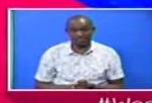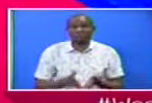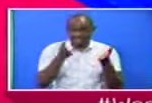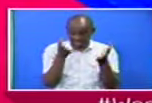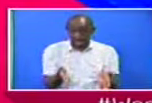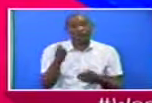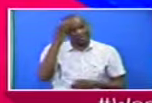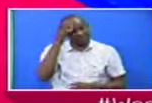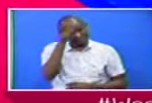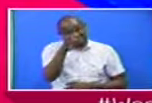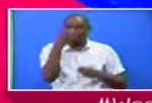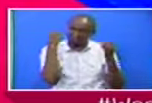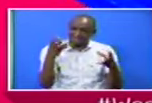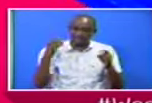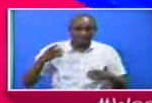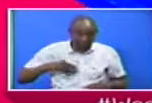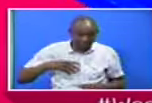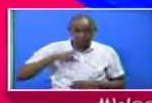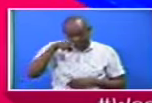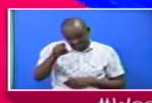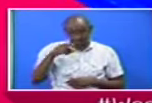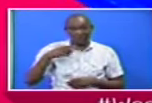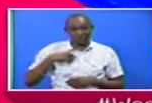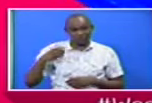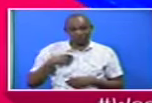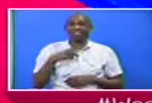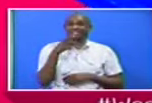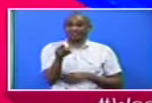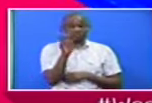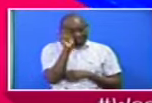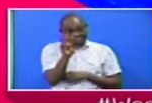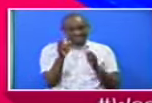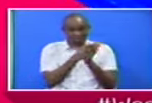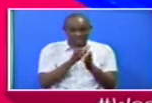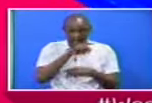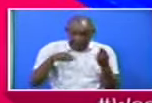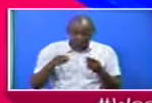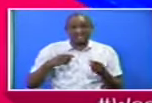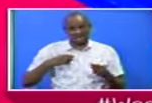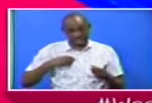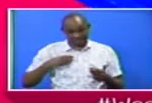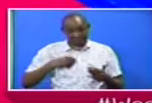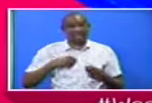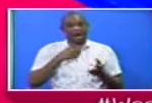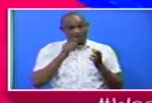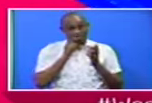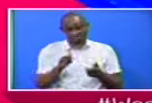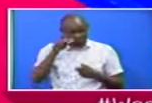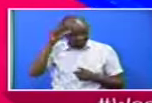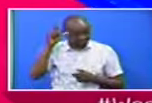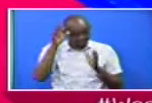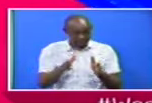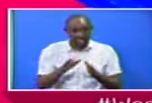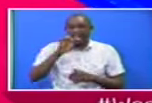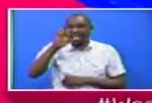Now, I know this one had many of you sitting on the edge of your seats this morning, including our very own Lynn Washira. Now,